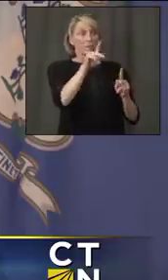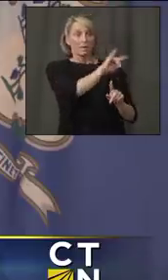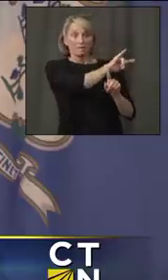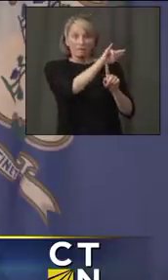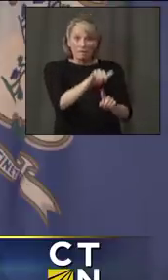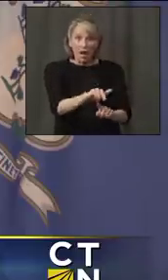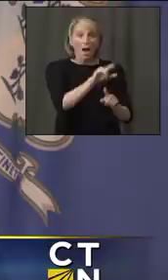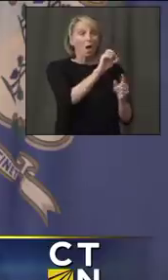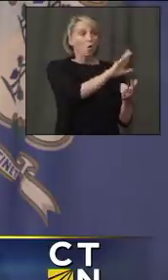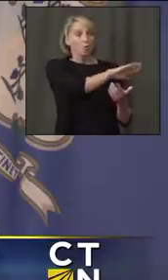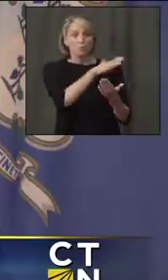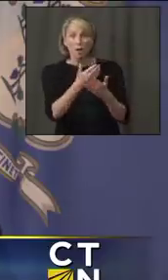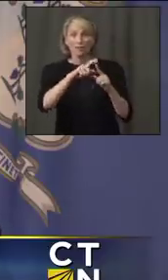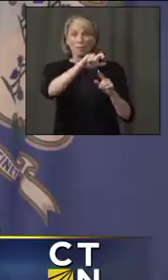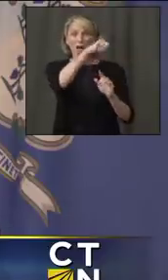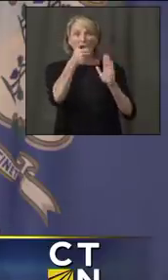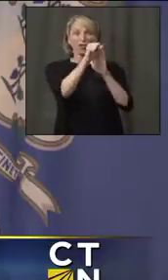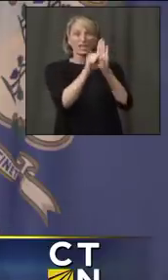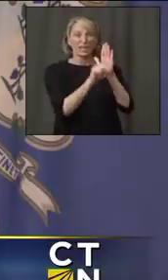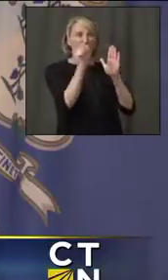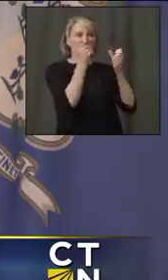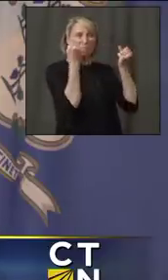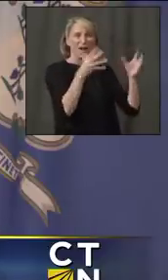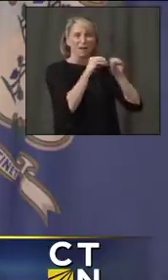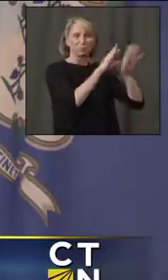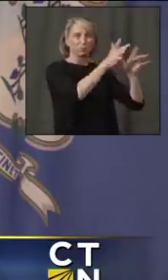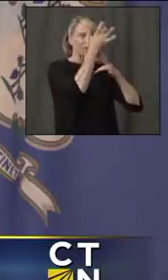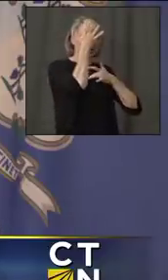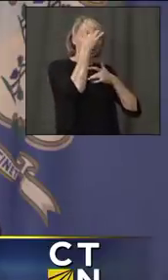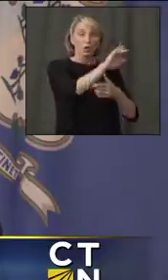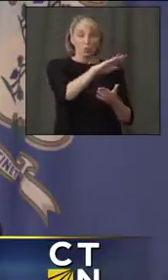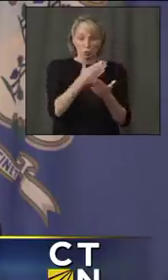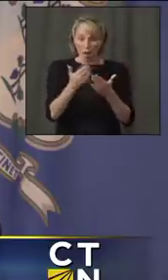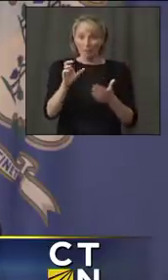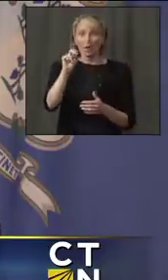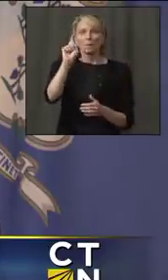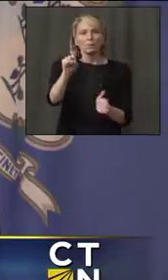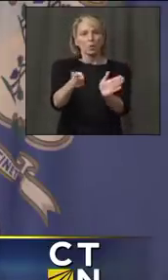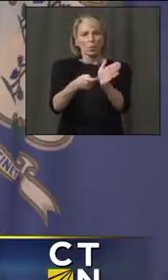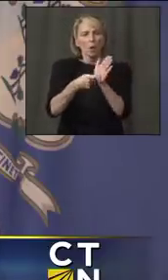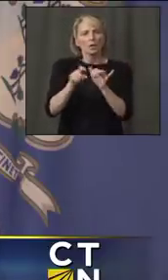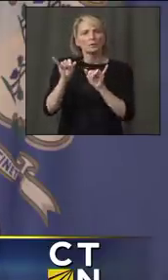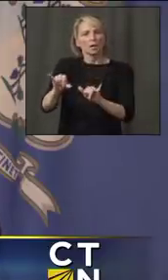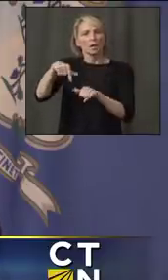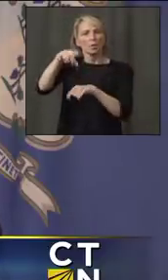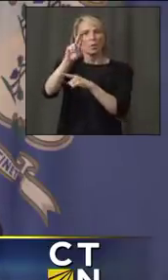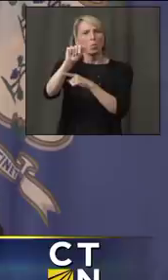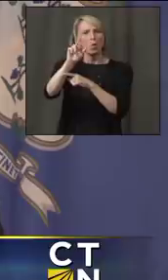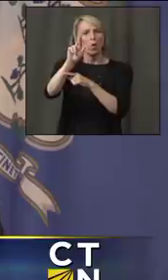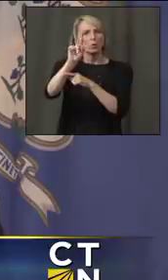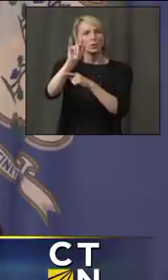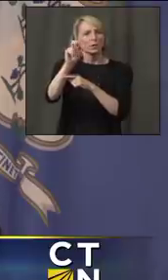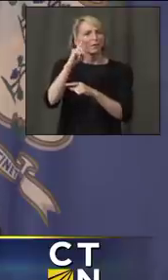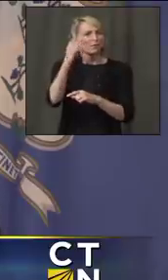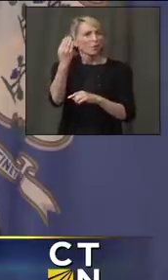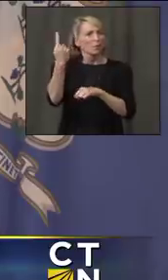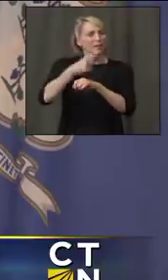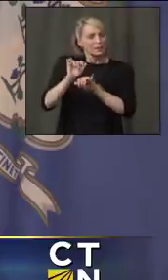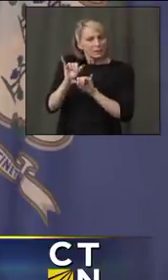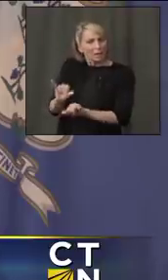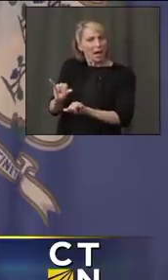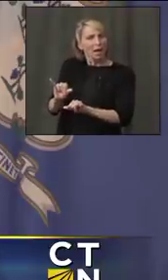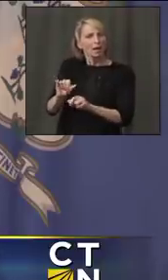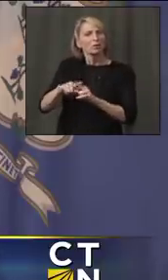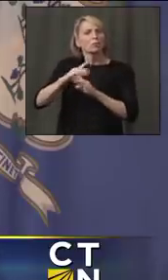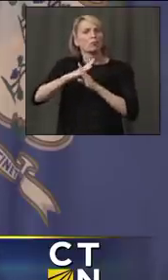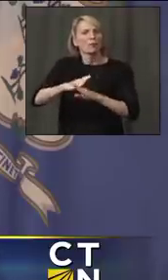for 14 days. If you're an essential worker here for business, go get yourself a test so that you can have that piece of paper that